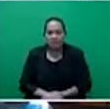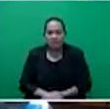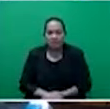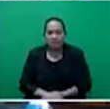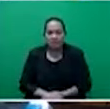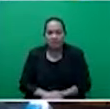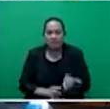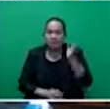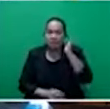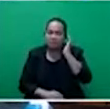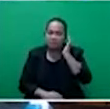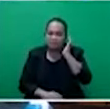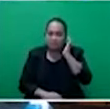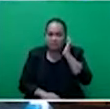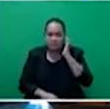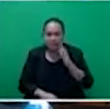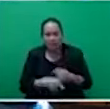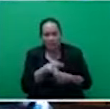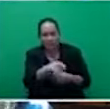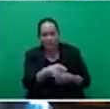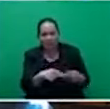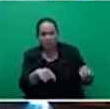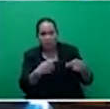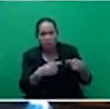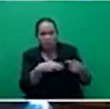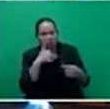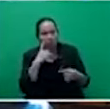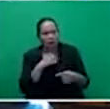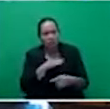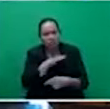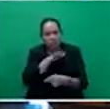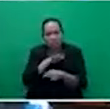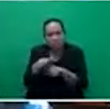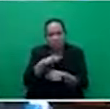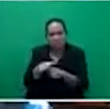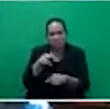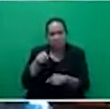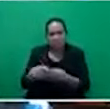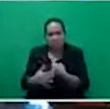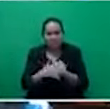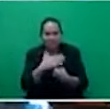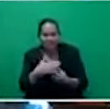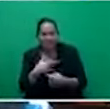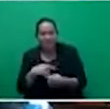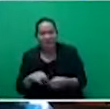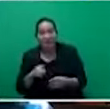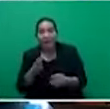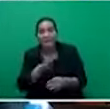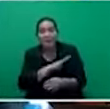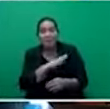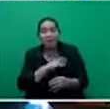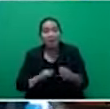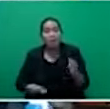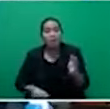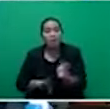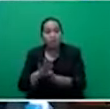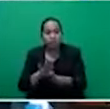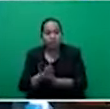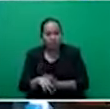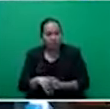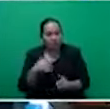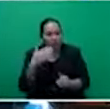they've of course tried to discredit what has been called the Bainimarama boom. The fact is that we've never had 9